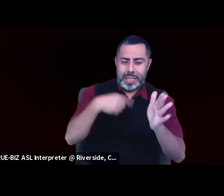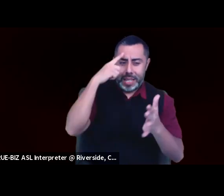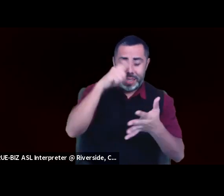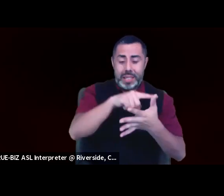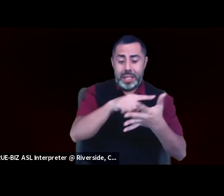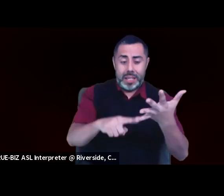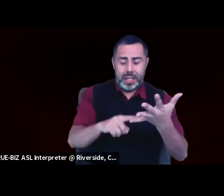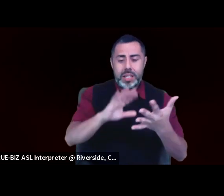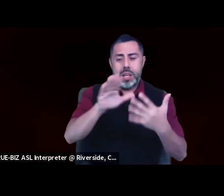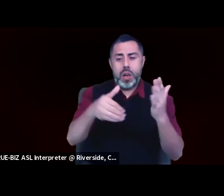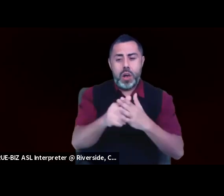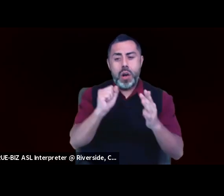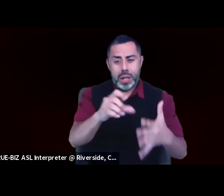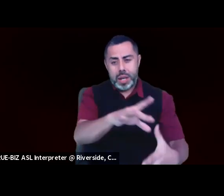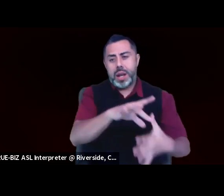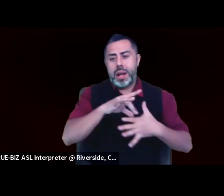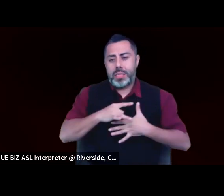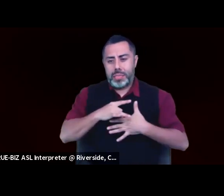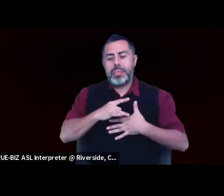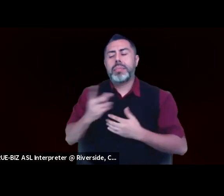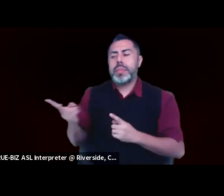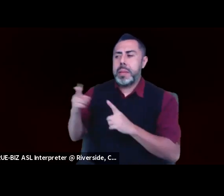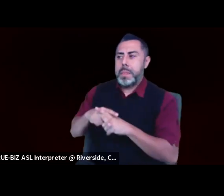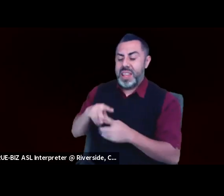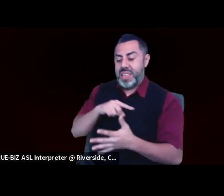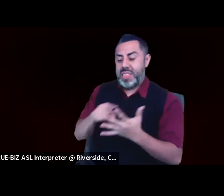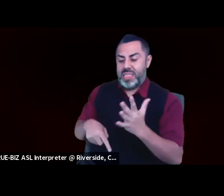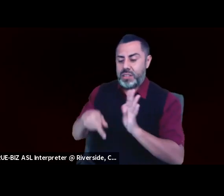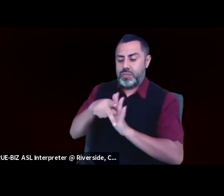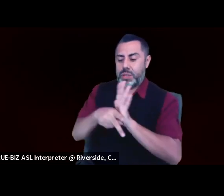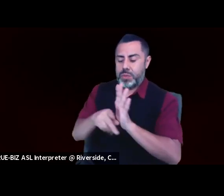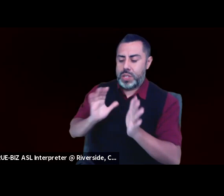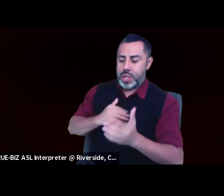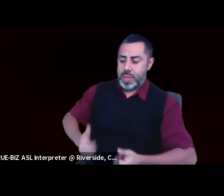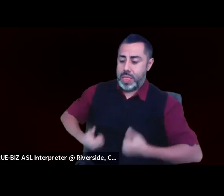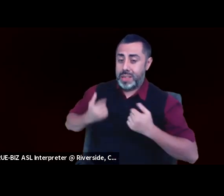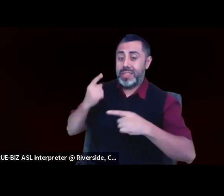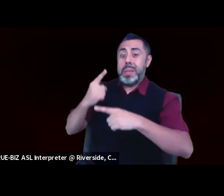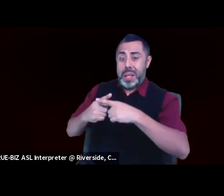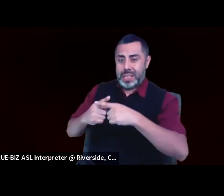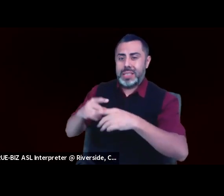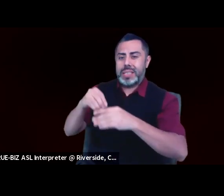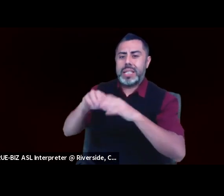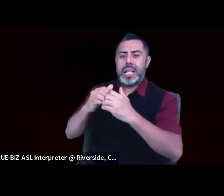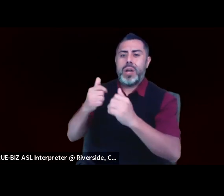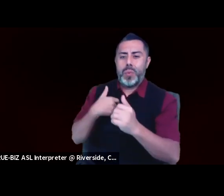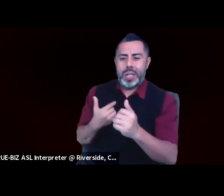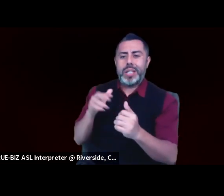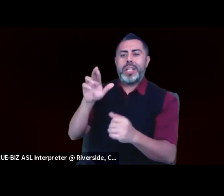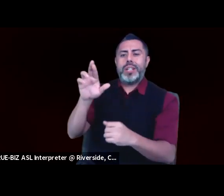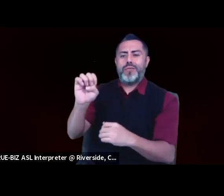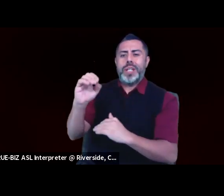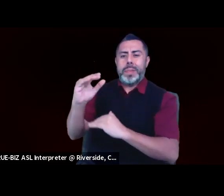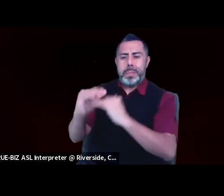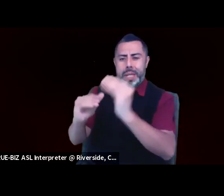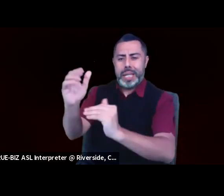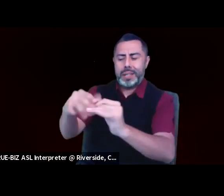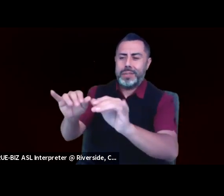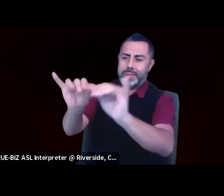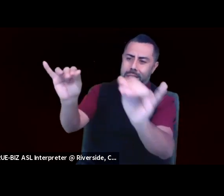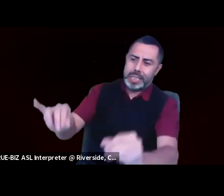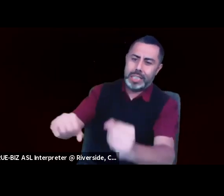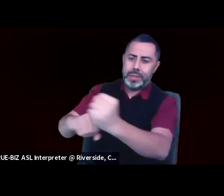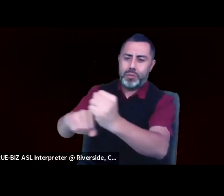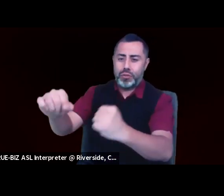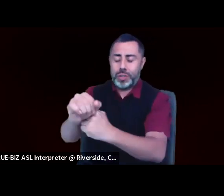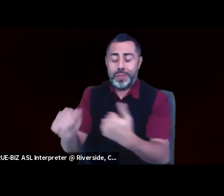take away and apply not only to our lives now, but in how we rebuild our systems and our structures. And that's first starts